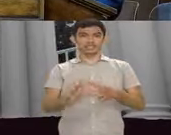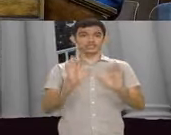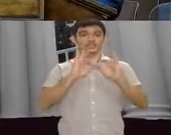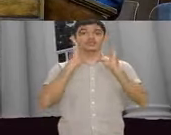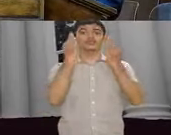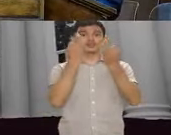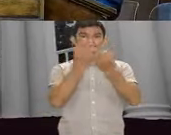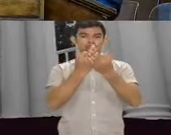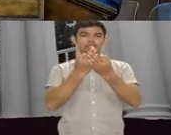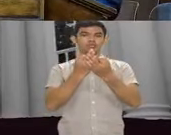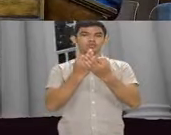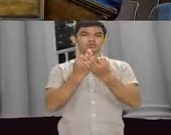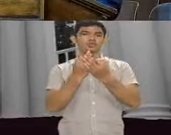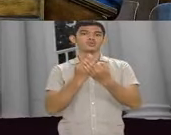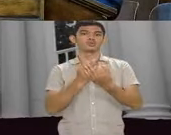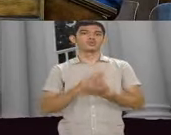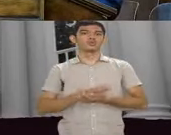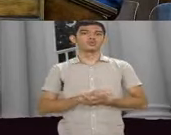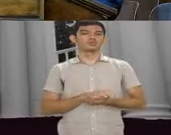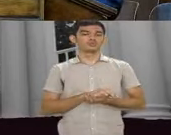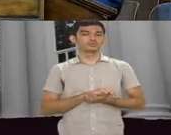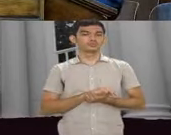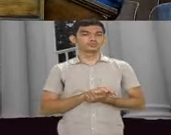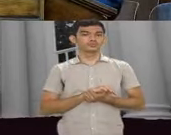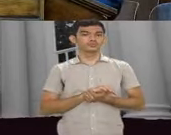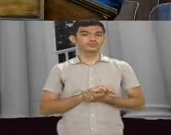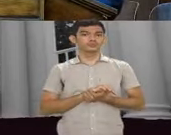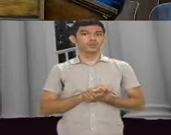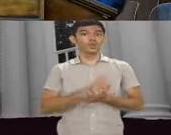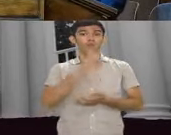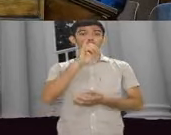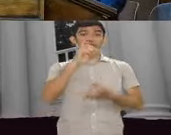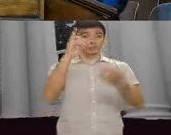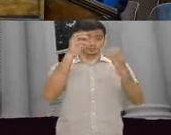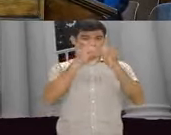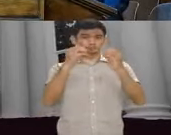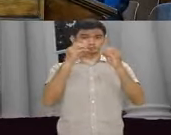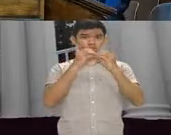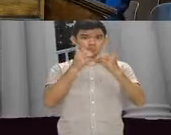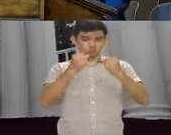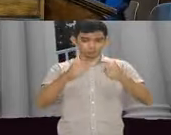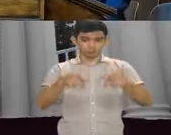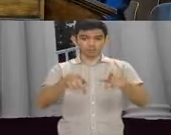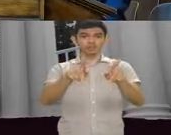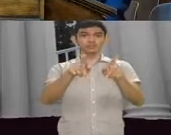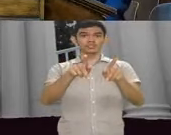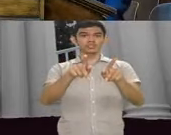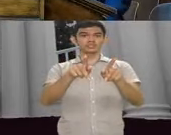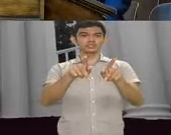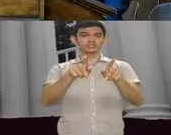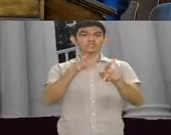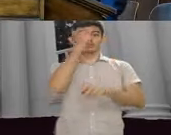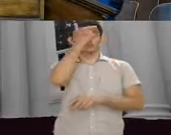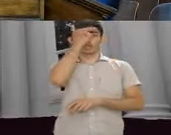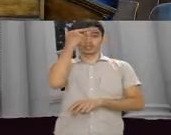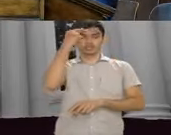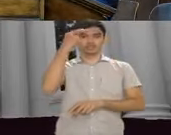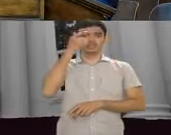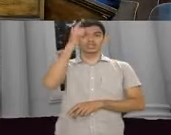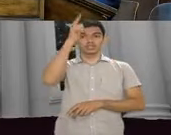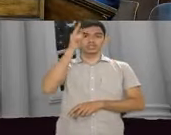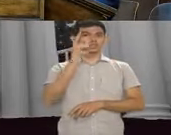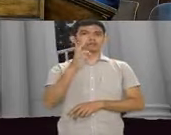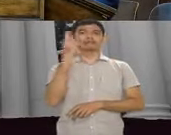Mary. I love Mary. In fact, she is one of the most privileged of our brethren kay siya